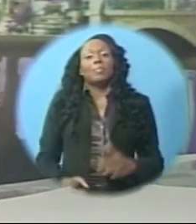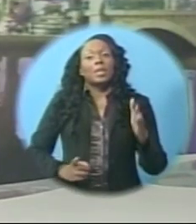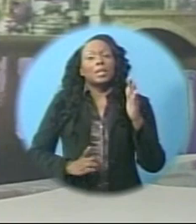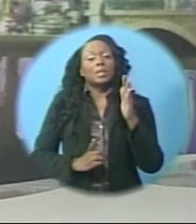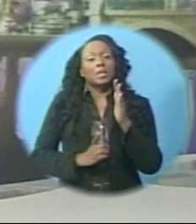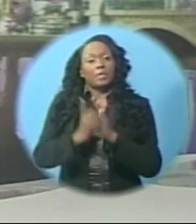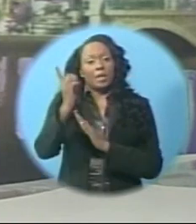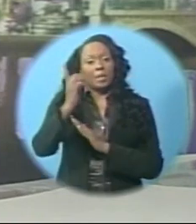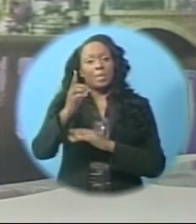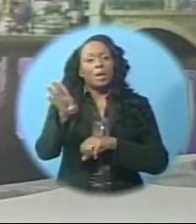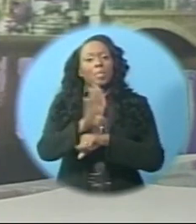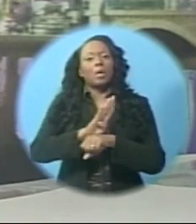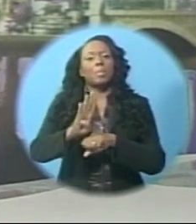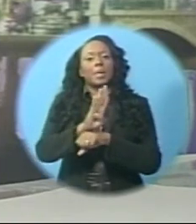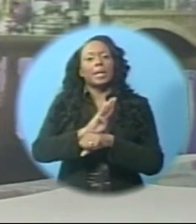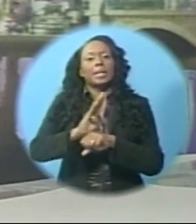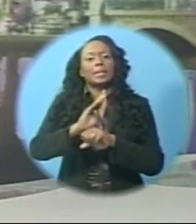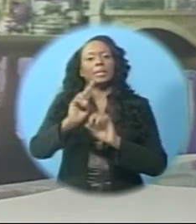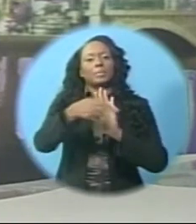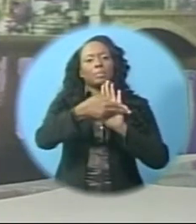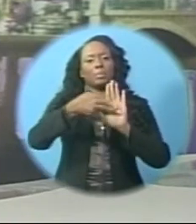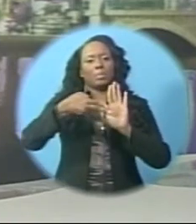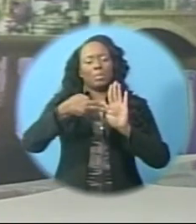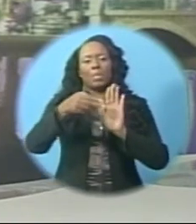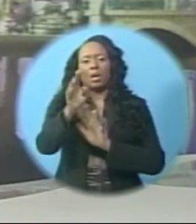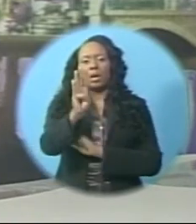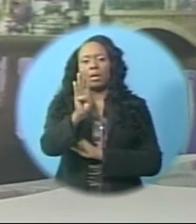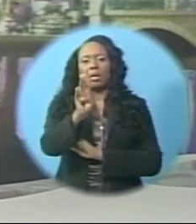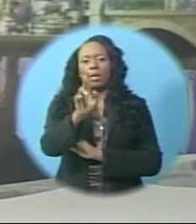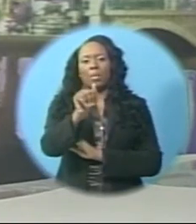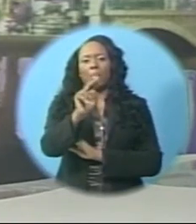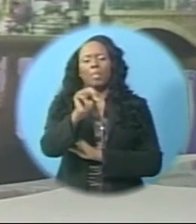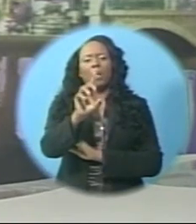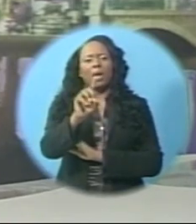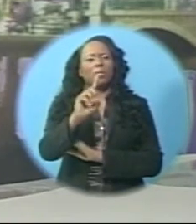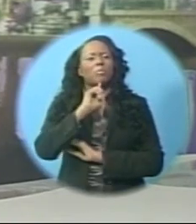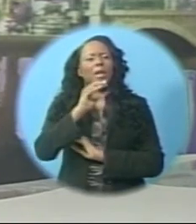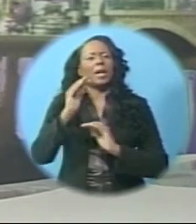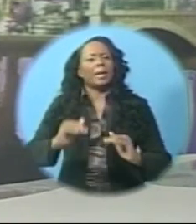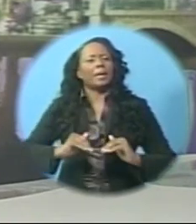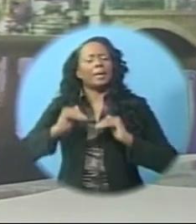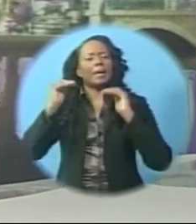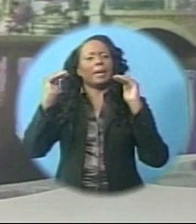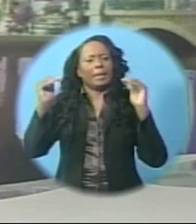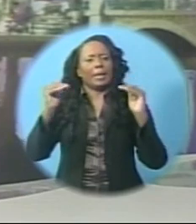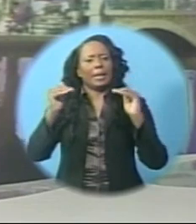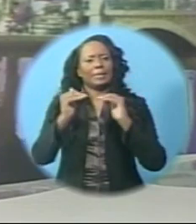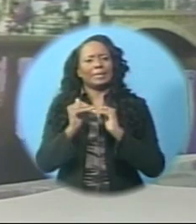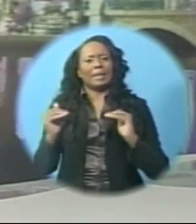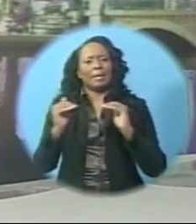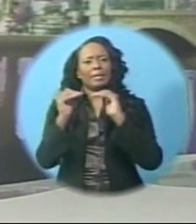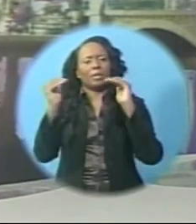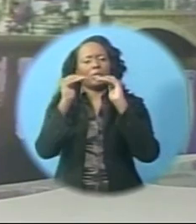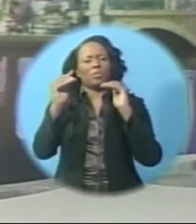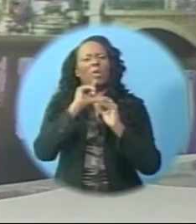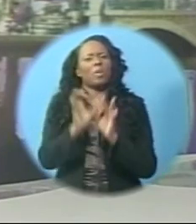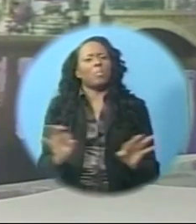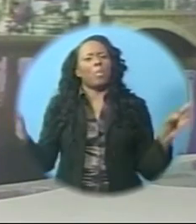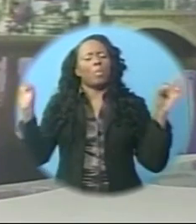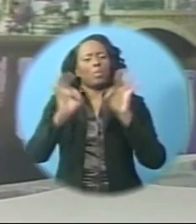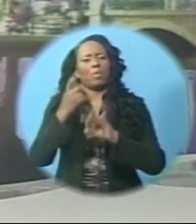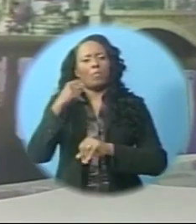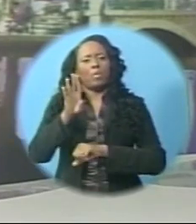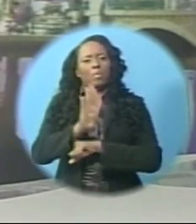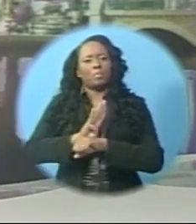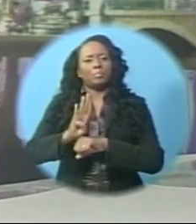Developing a Barbados brand which encompasses the highest set of standards for goods and services is a must for the island. This is the belief of